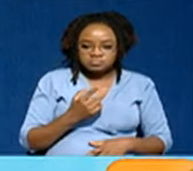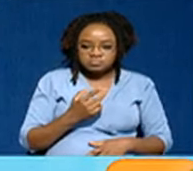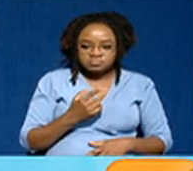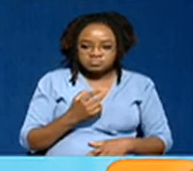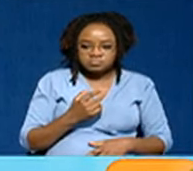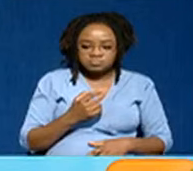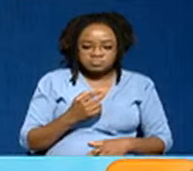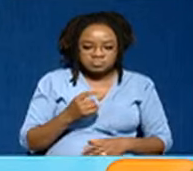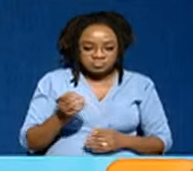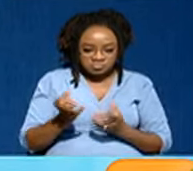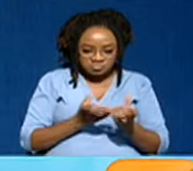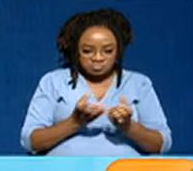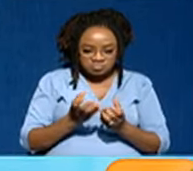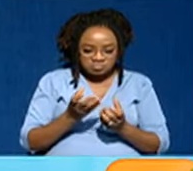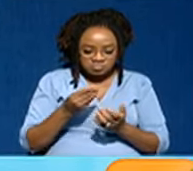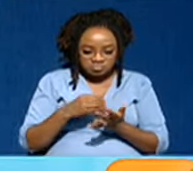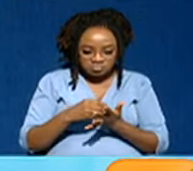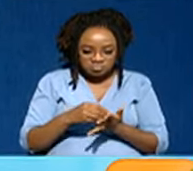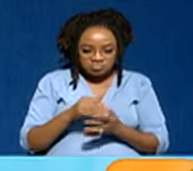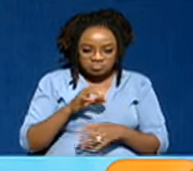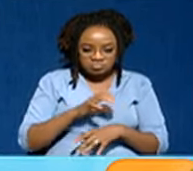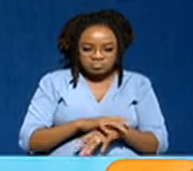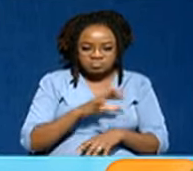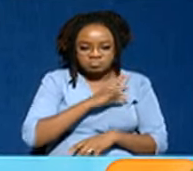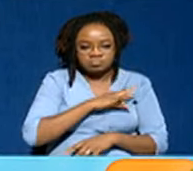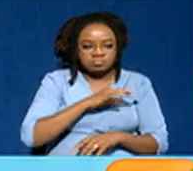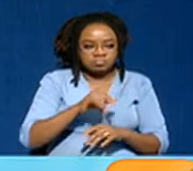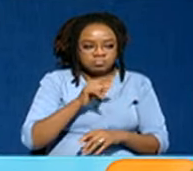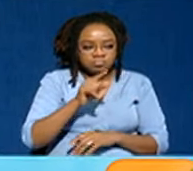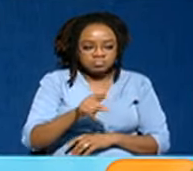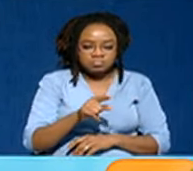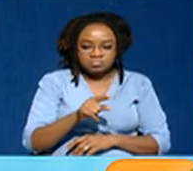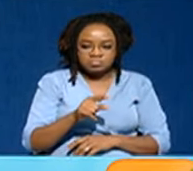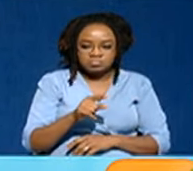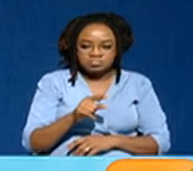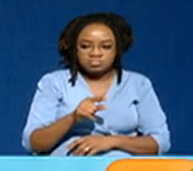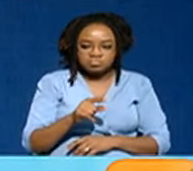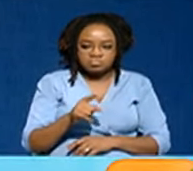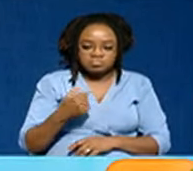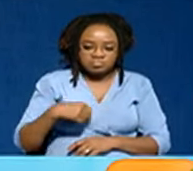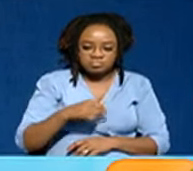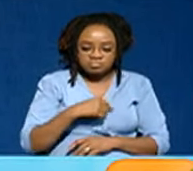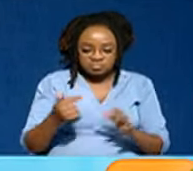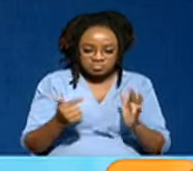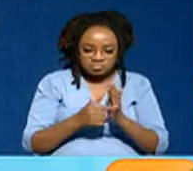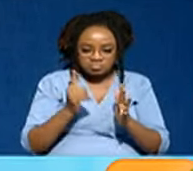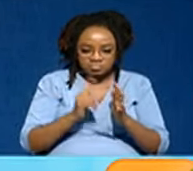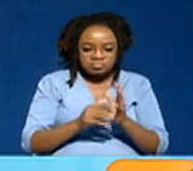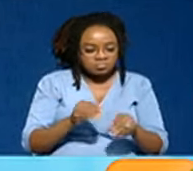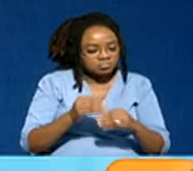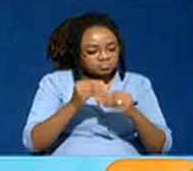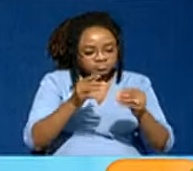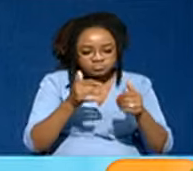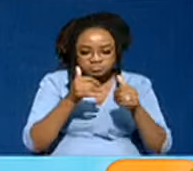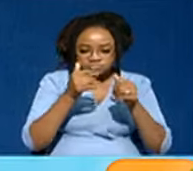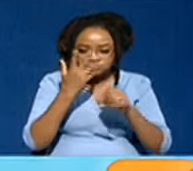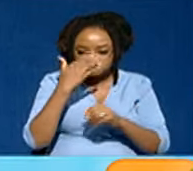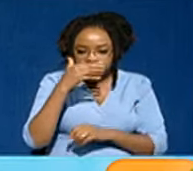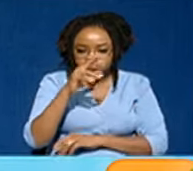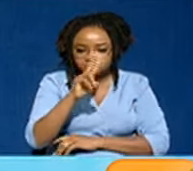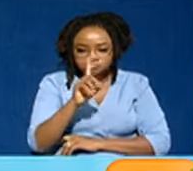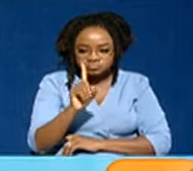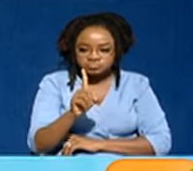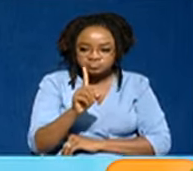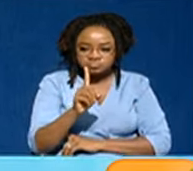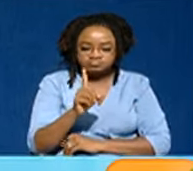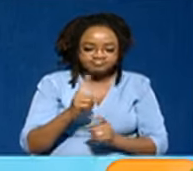being threatened, okay, by the inaction by the government. All right. And so we are saying that we have given 21 days. Okay.